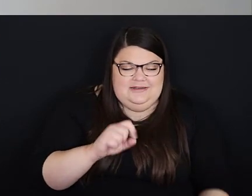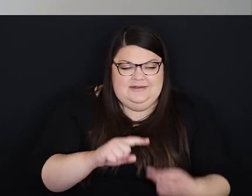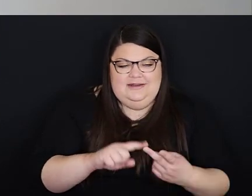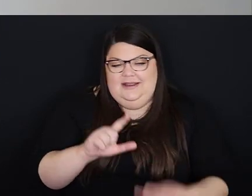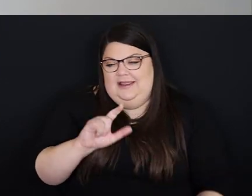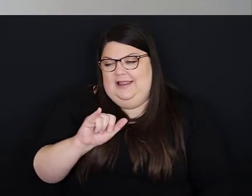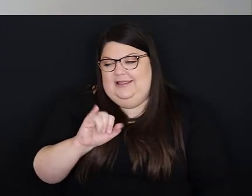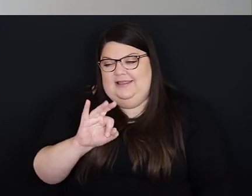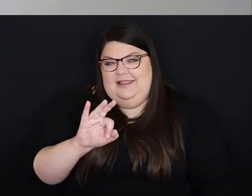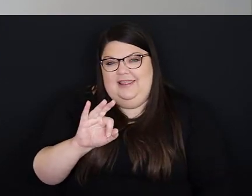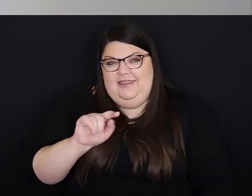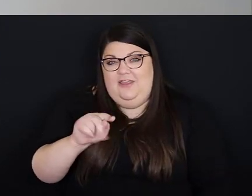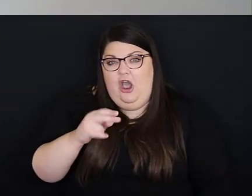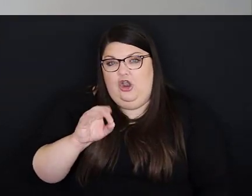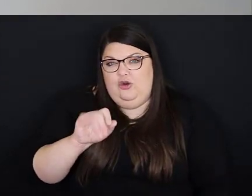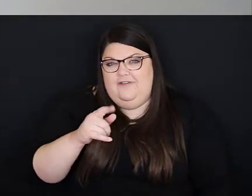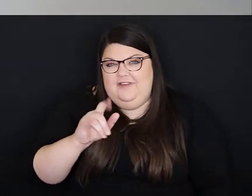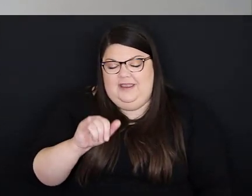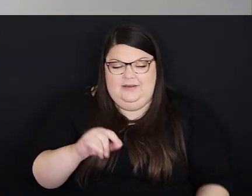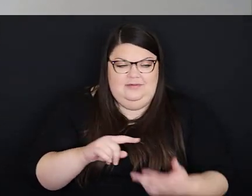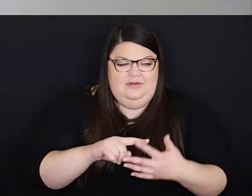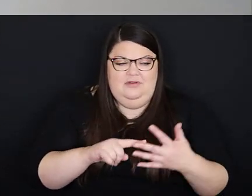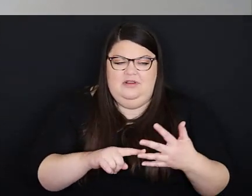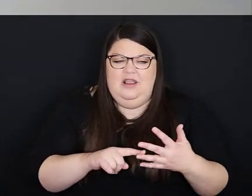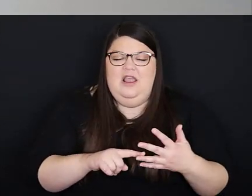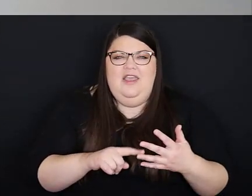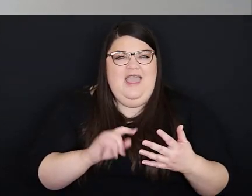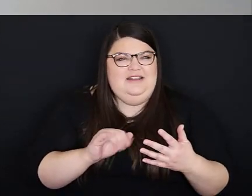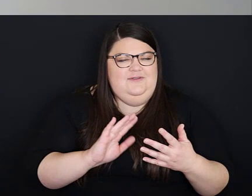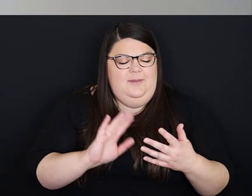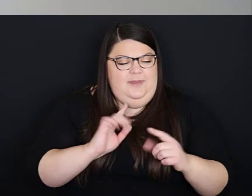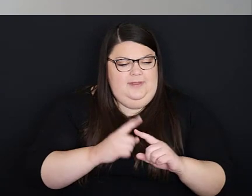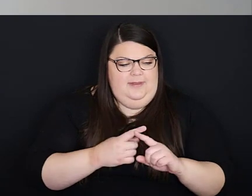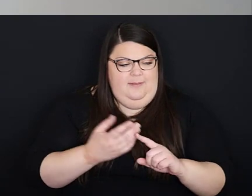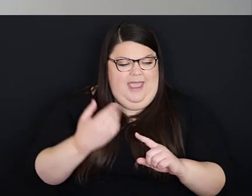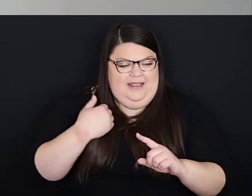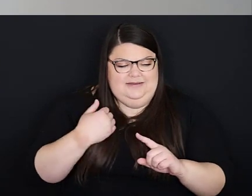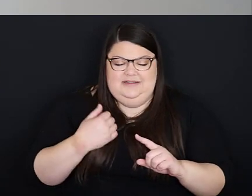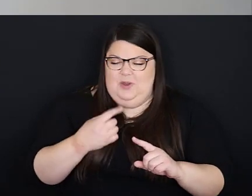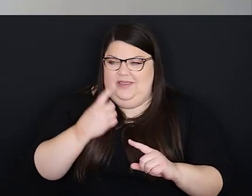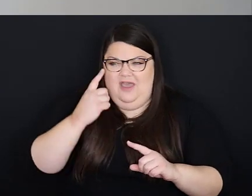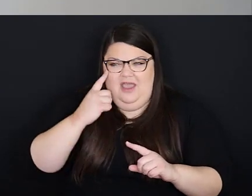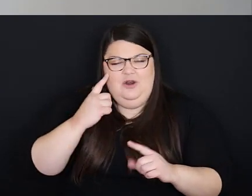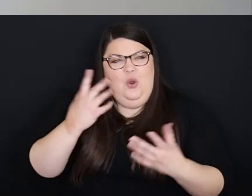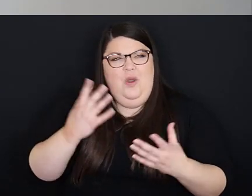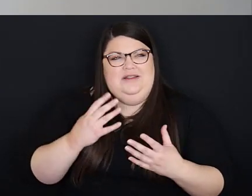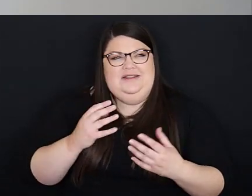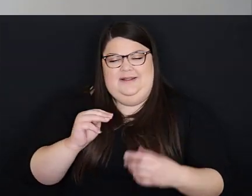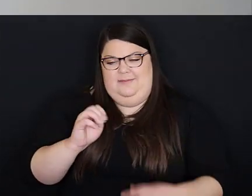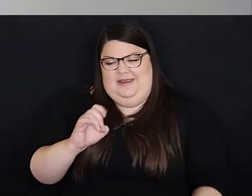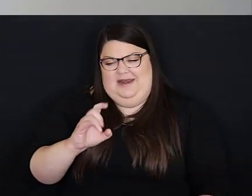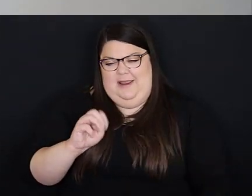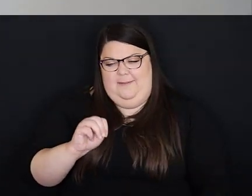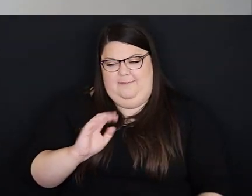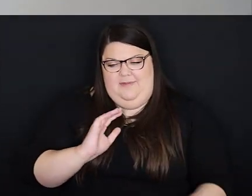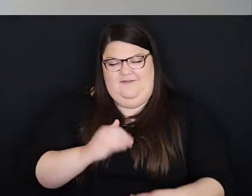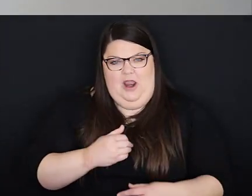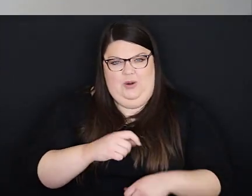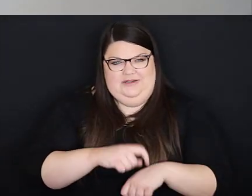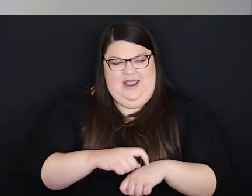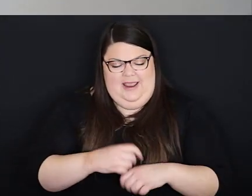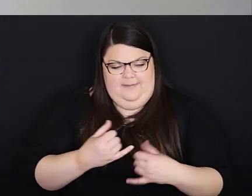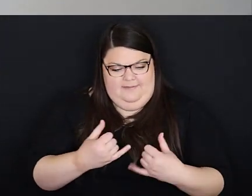all the mediums of the past. What is the medium of our time? And so I thought, the business